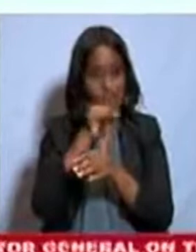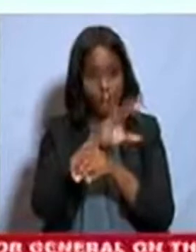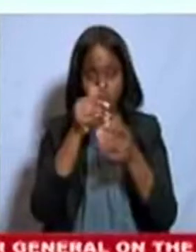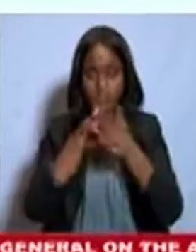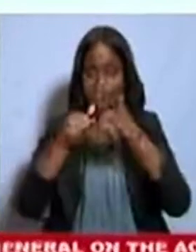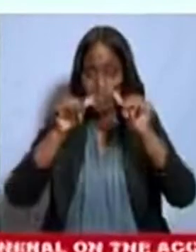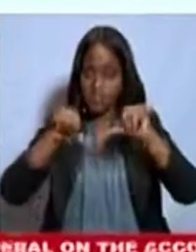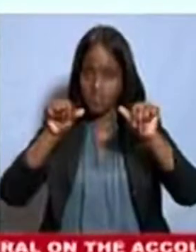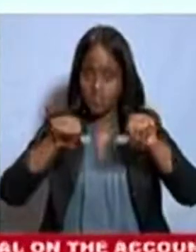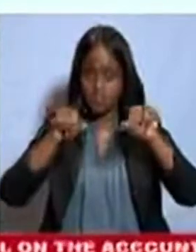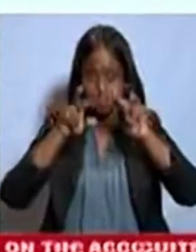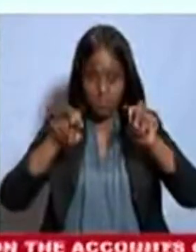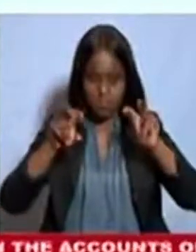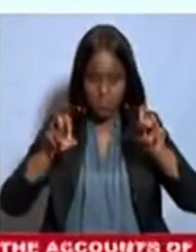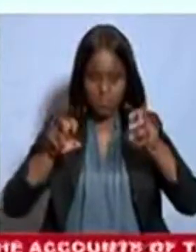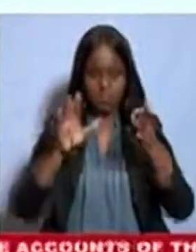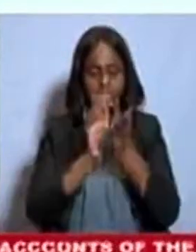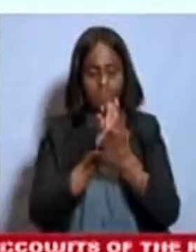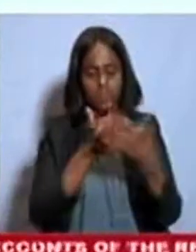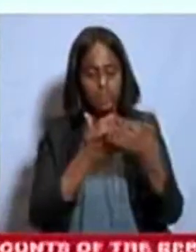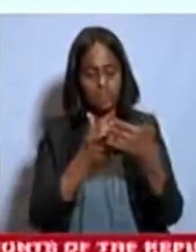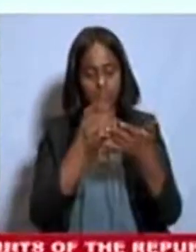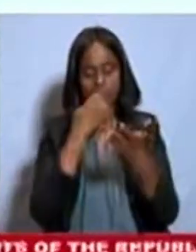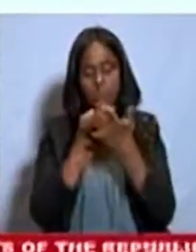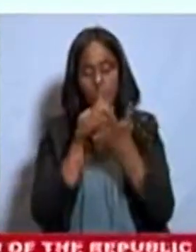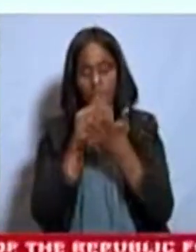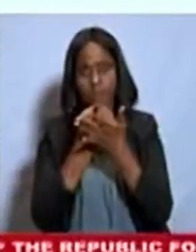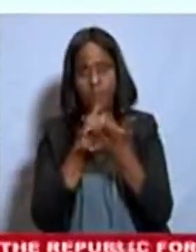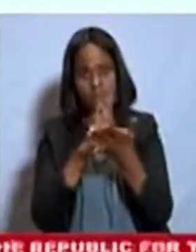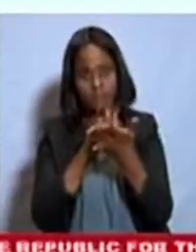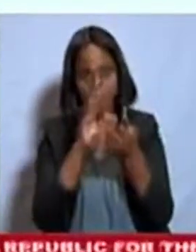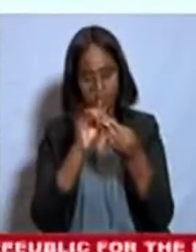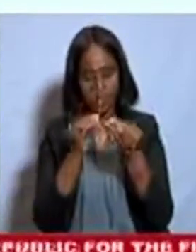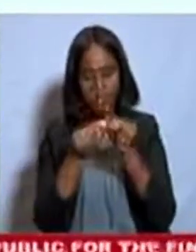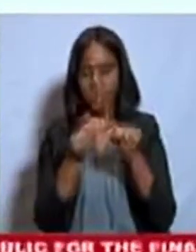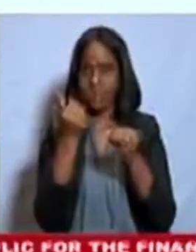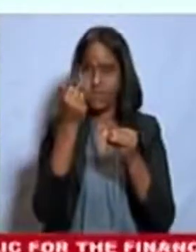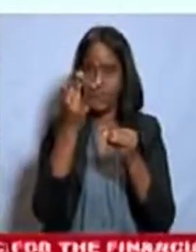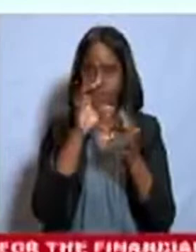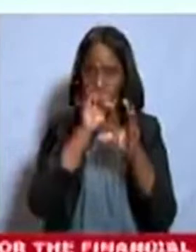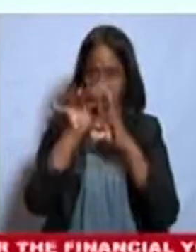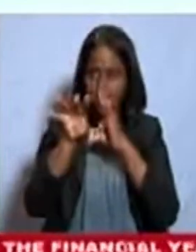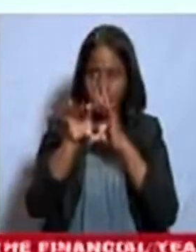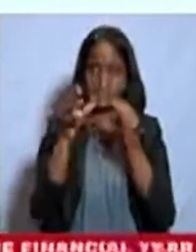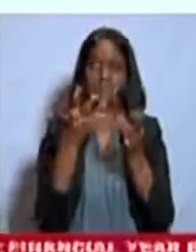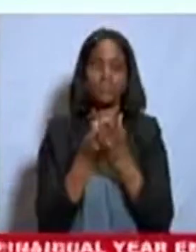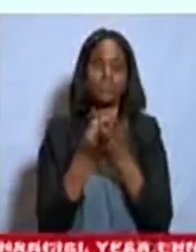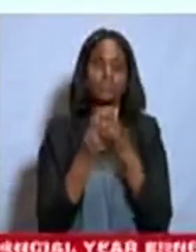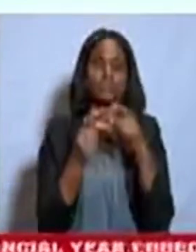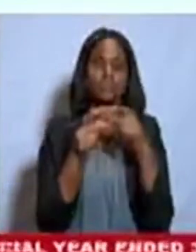audit verification. Documentary evidence, Appendix 14, deposit slips.